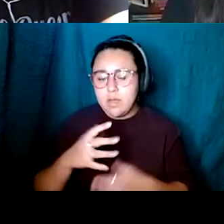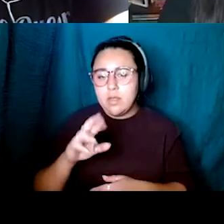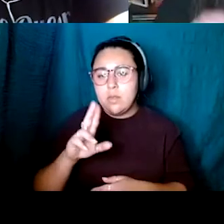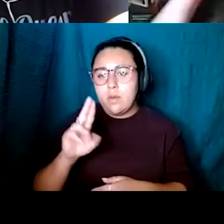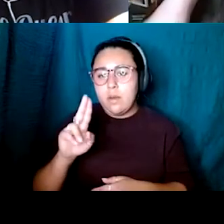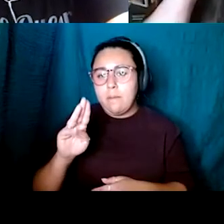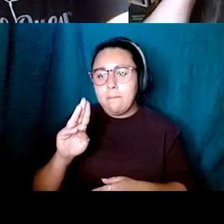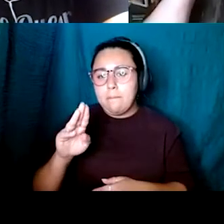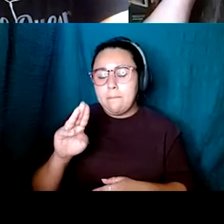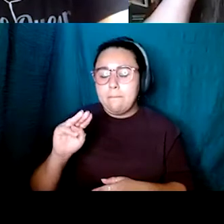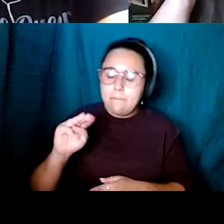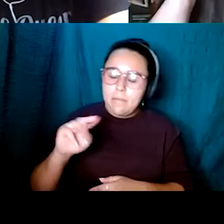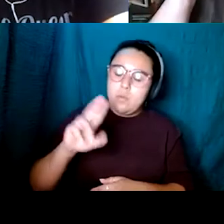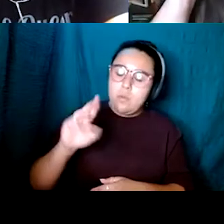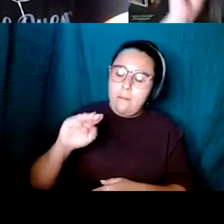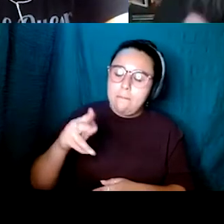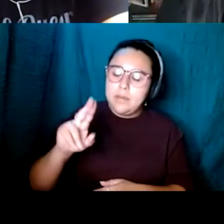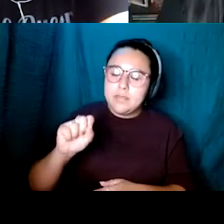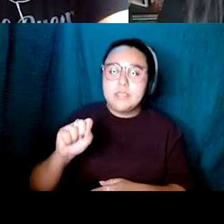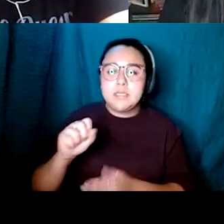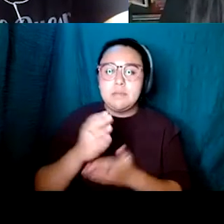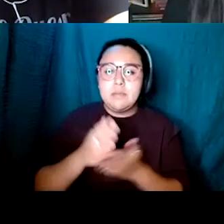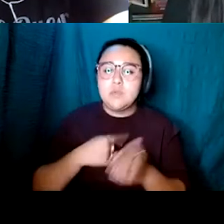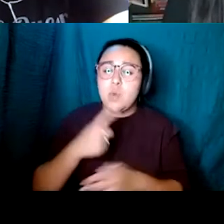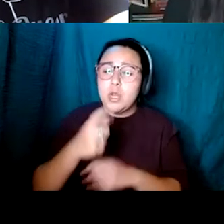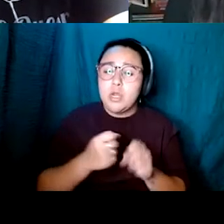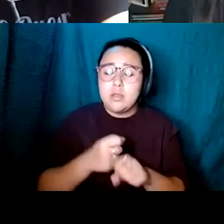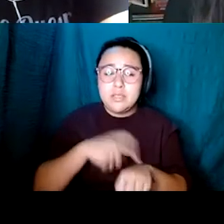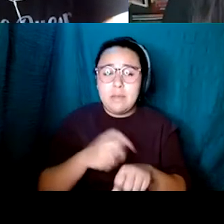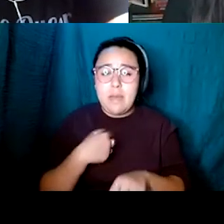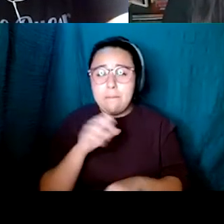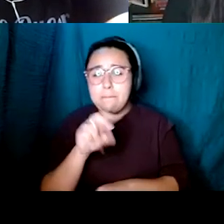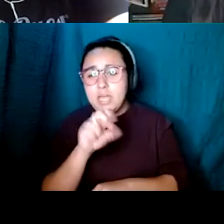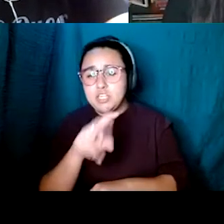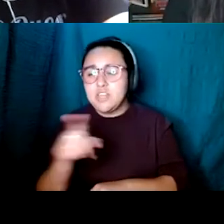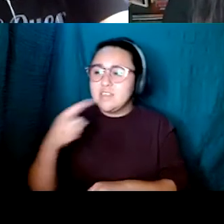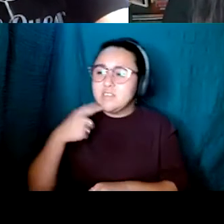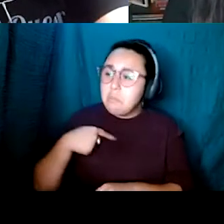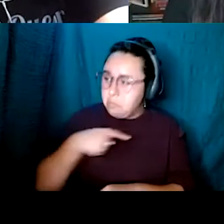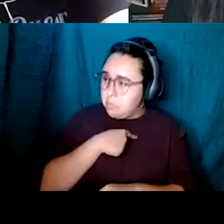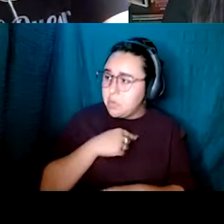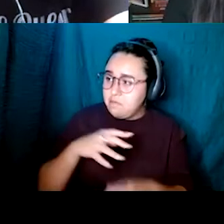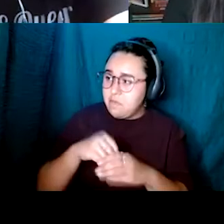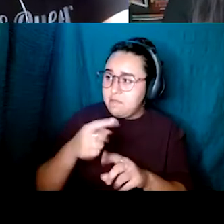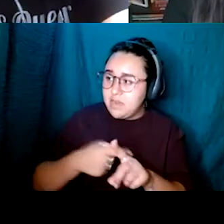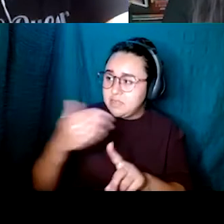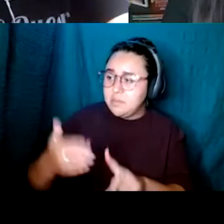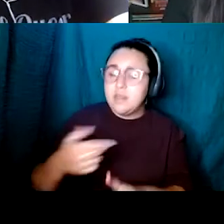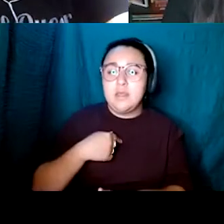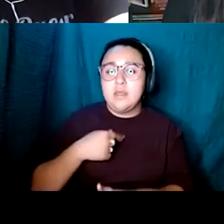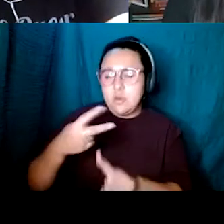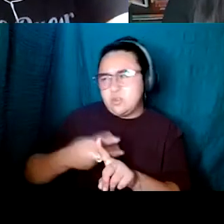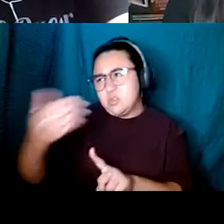me a year from the time I pitched it to they said, hey, we want to run this next month or in